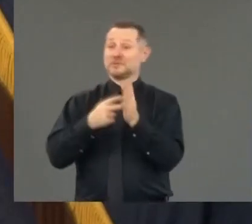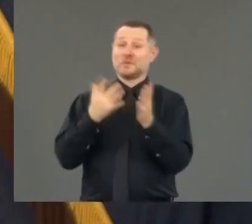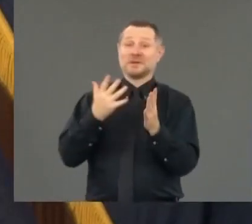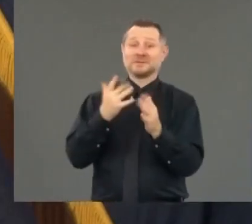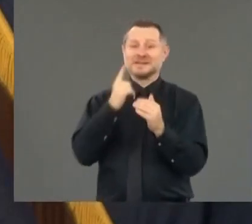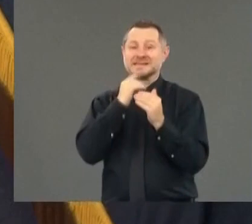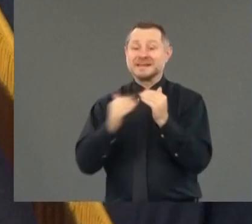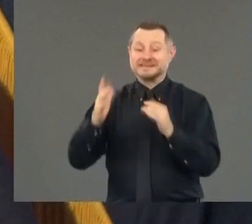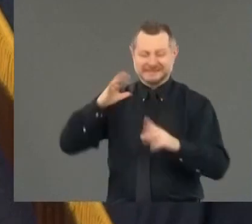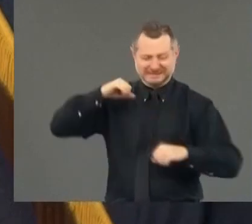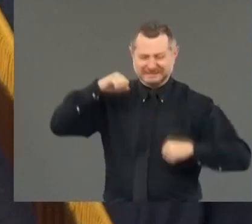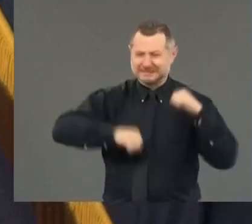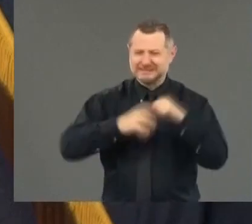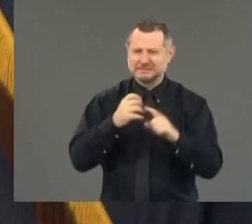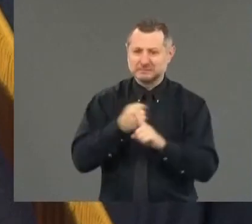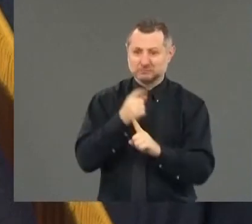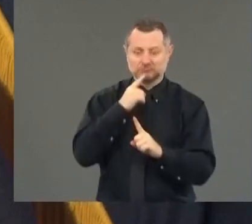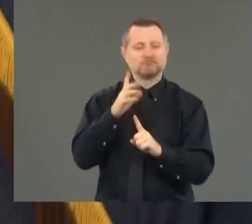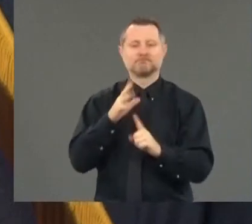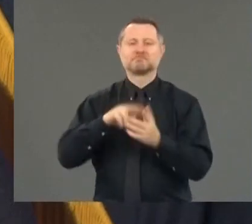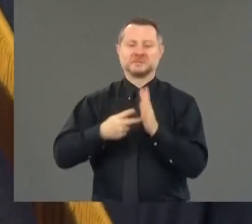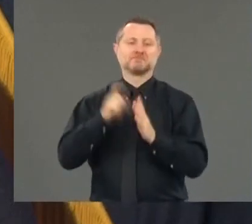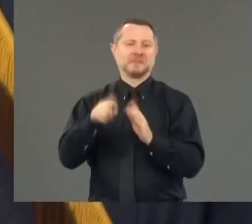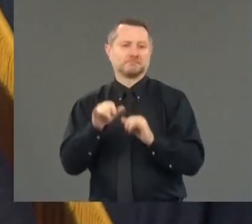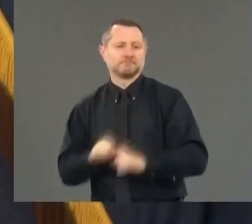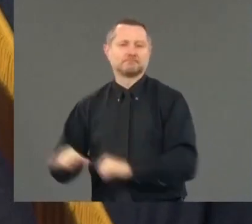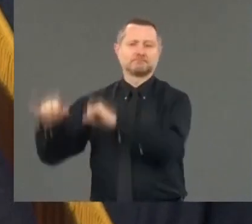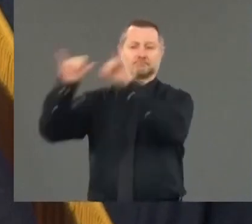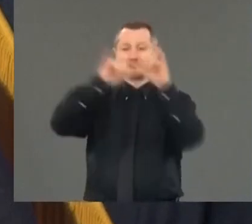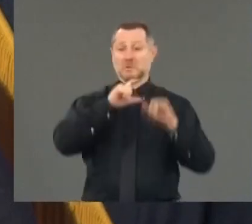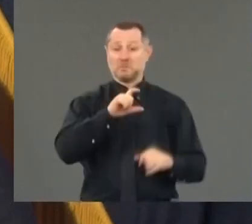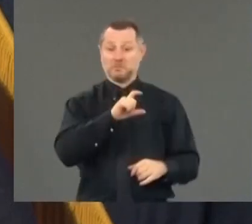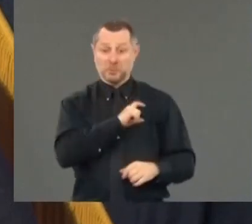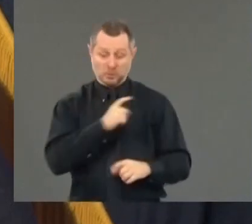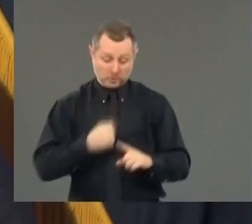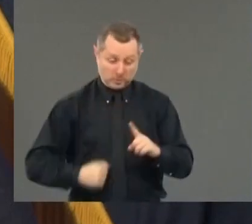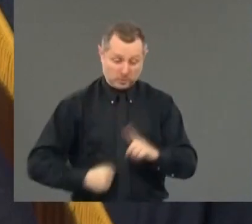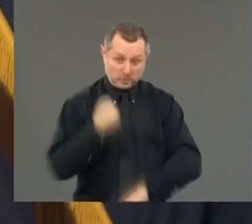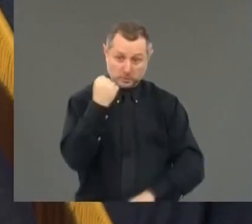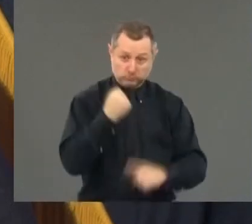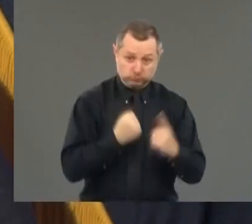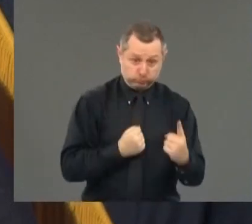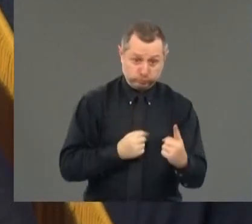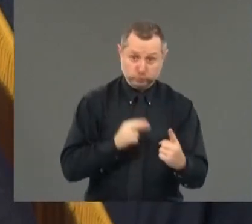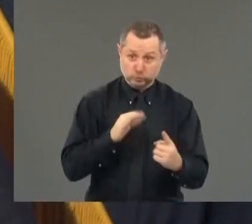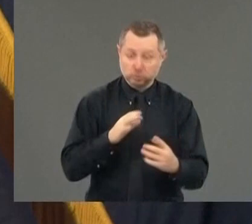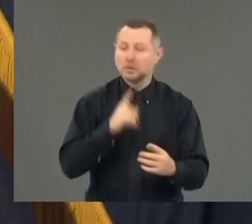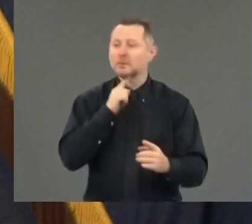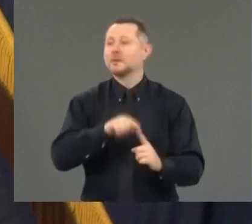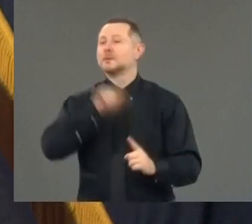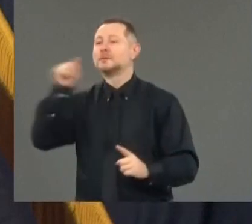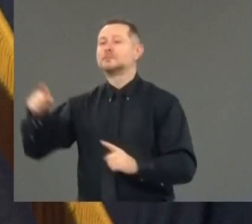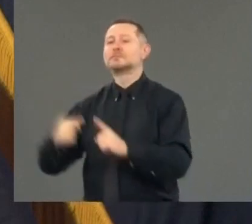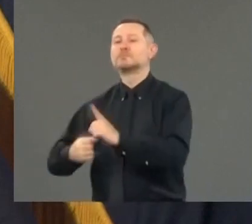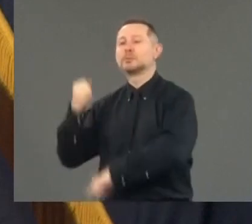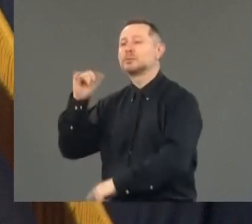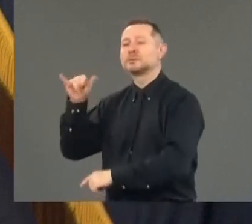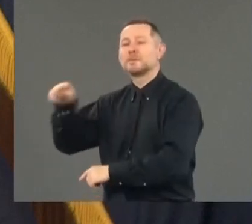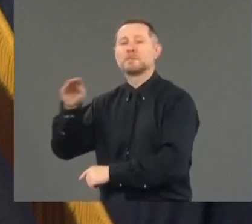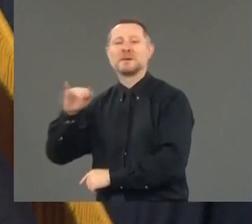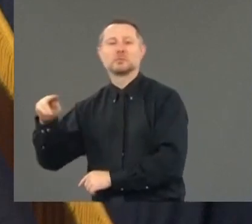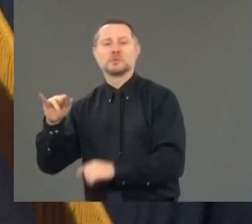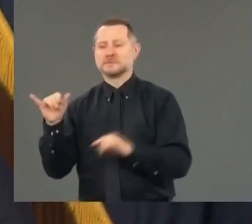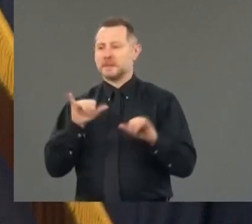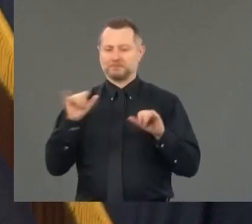definition. If a police officer abuses someone in New York City, it should be the same as if they abuse someone in Minneapolis or if